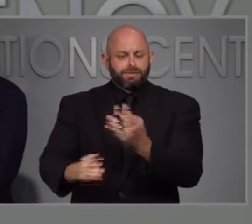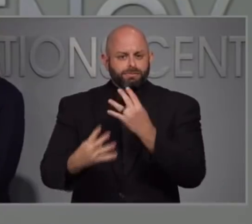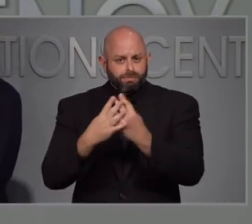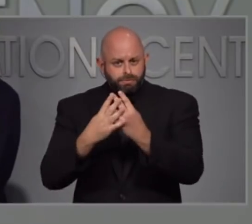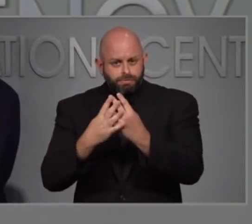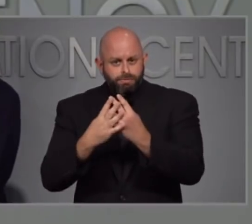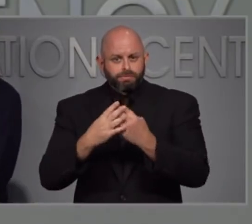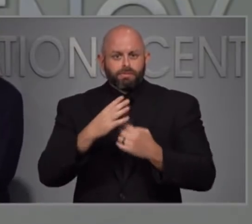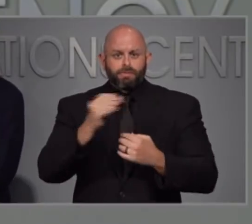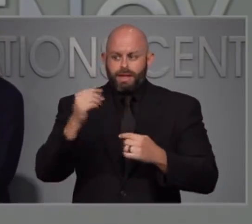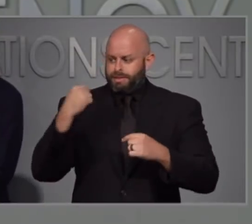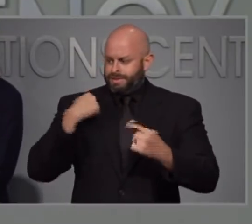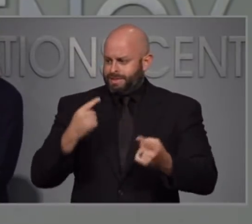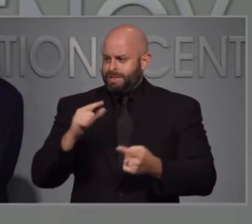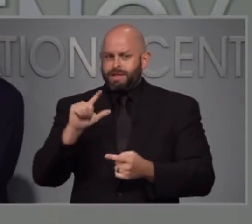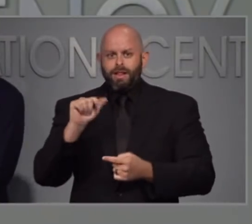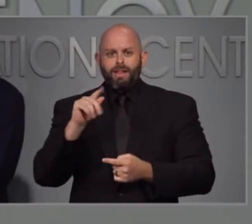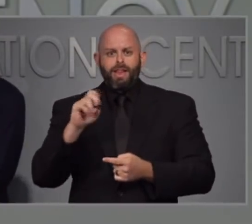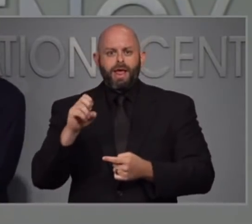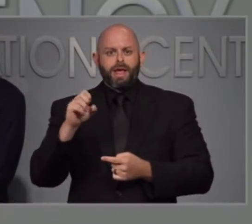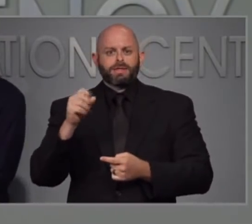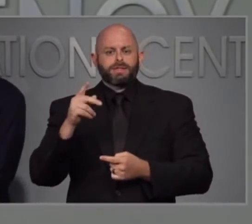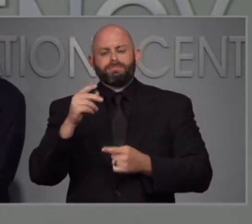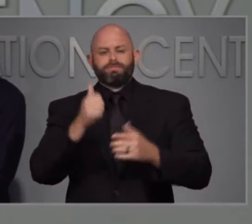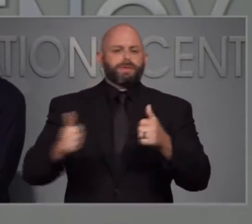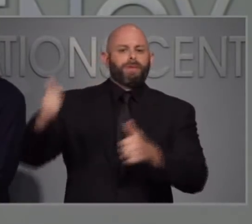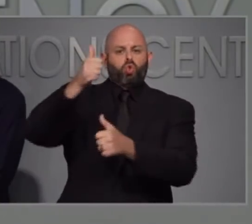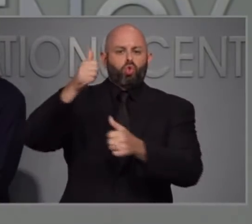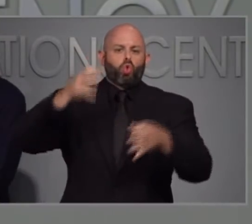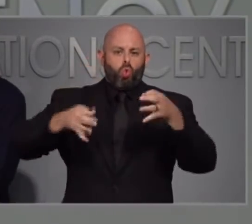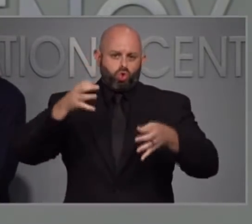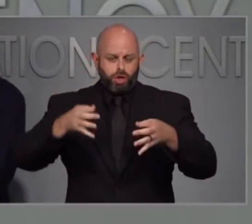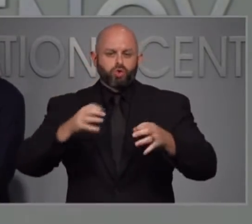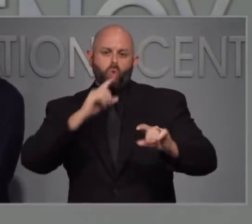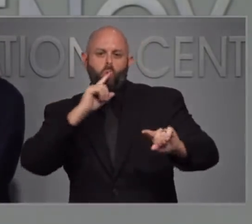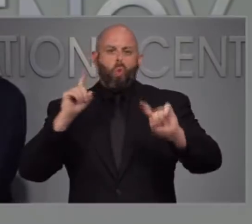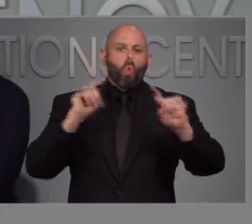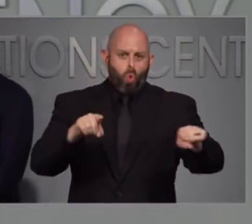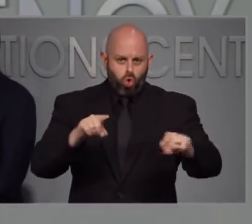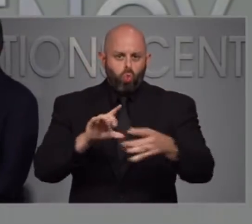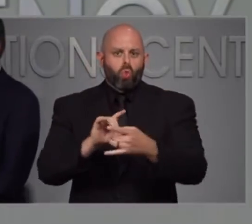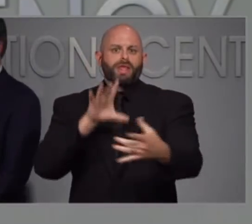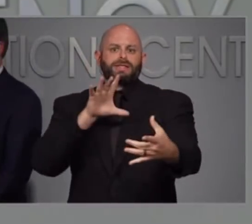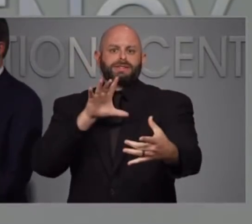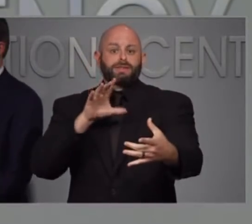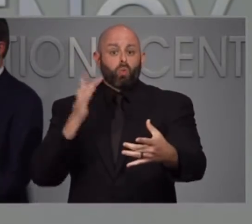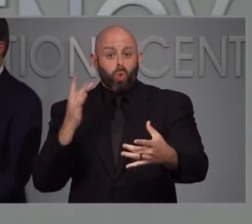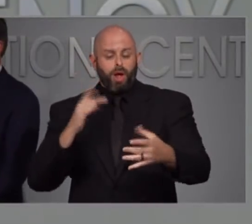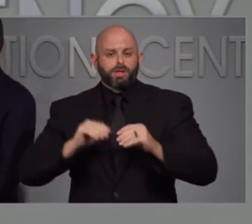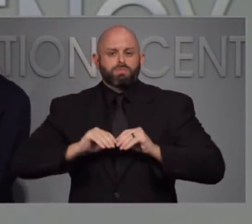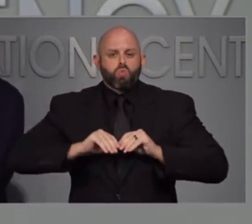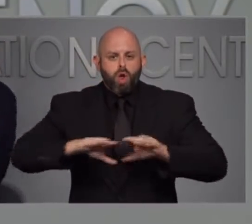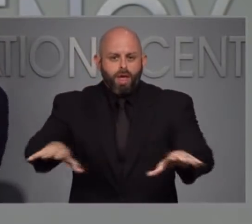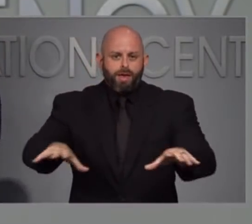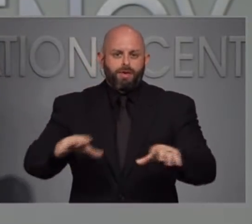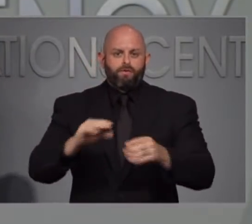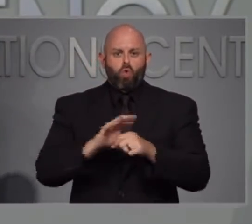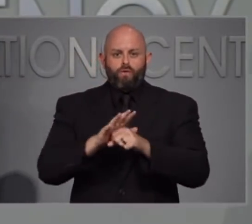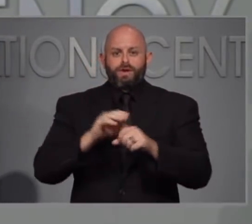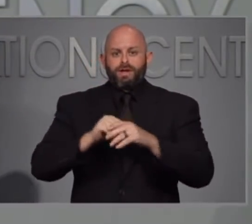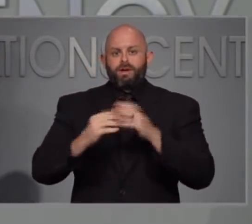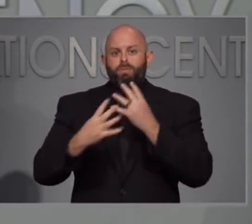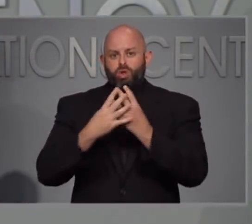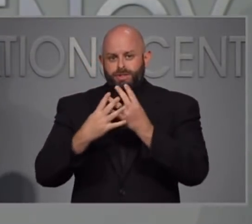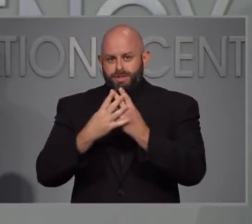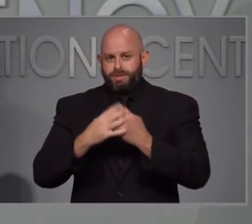Wake Superior Court judge's order, and reducing the risk for the spread of COVID-19 in prisons? Thank